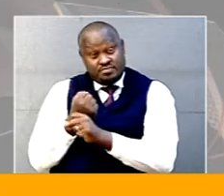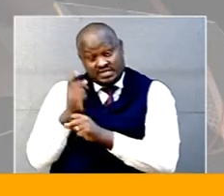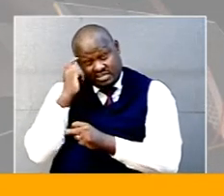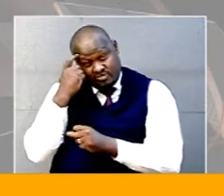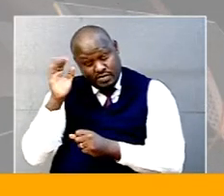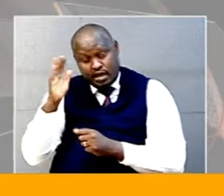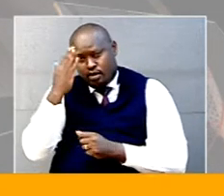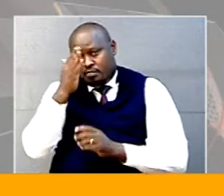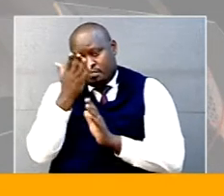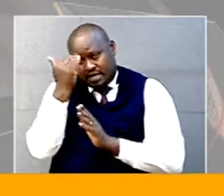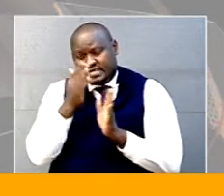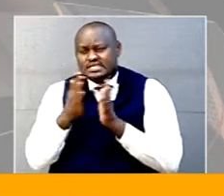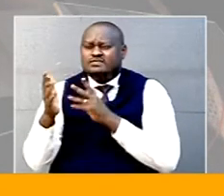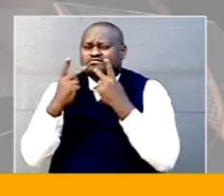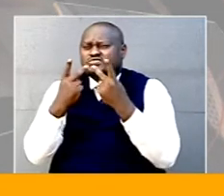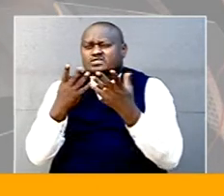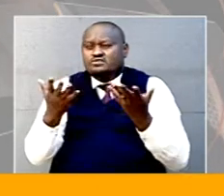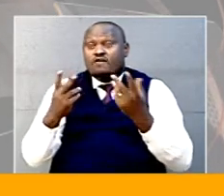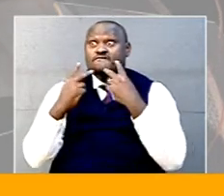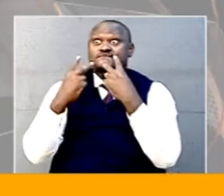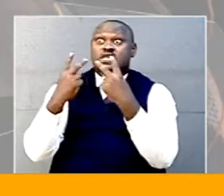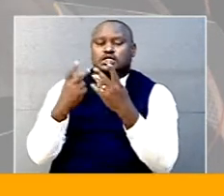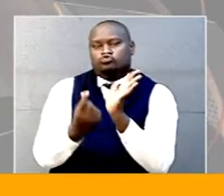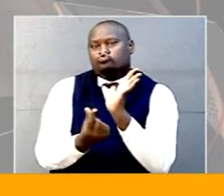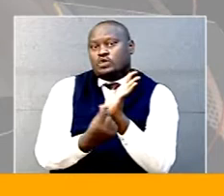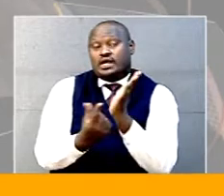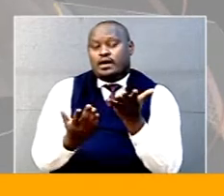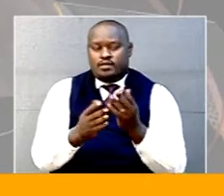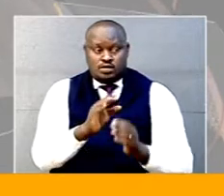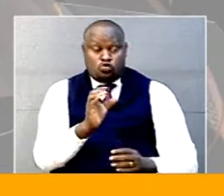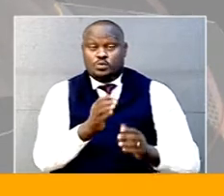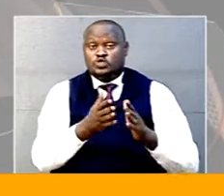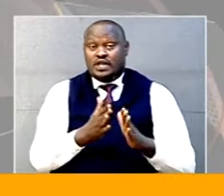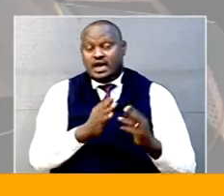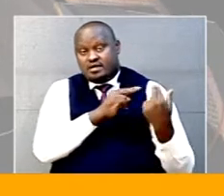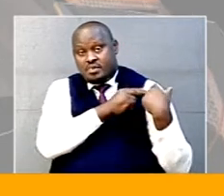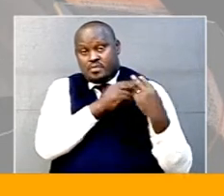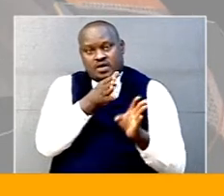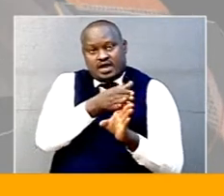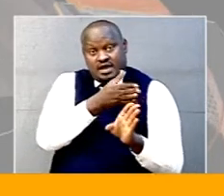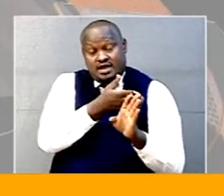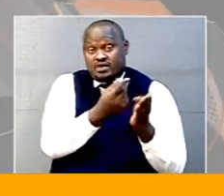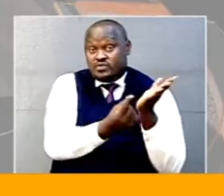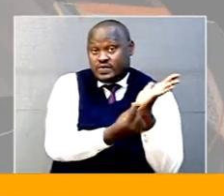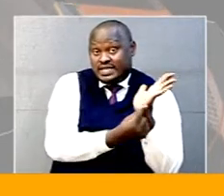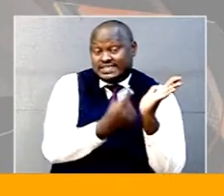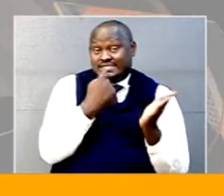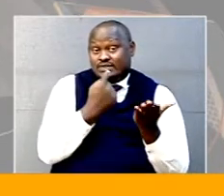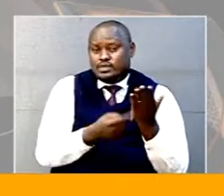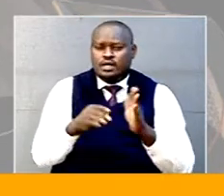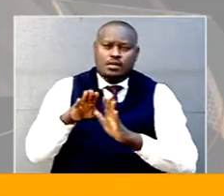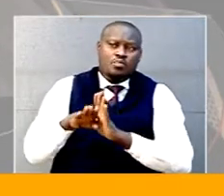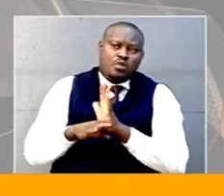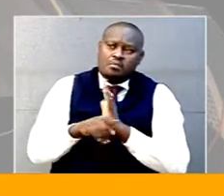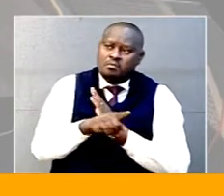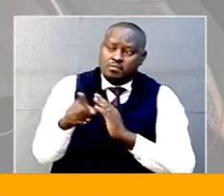Uganda's national vision. According to the Commissioner of National Guidance, Kambarage Kwakonge, the move is aimed at harnessing